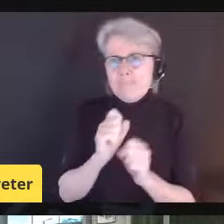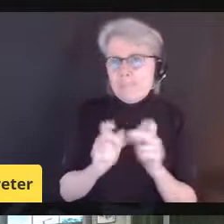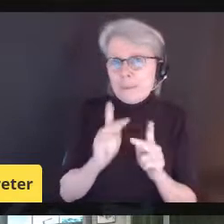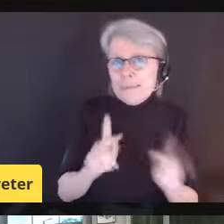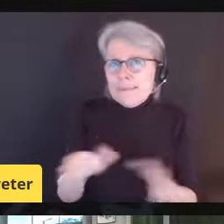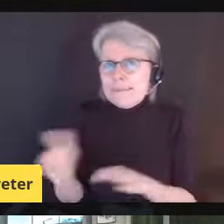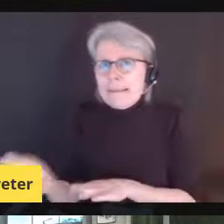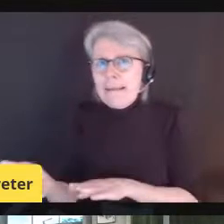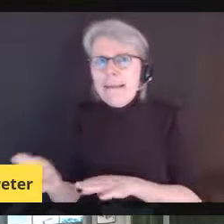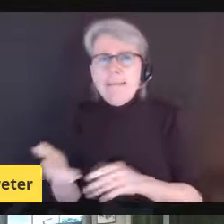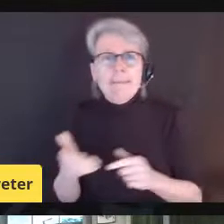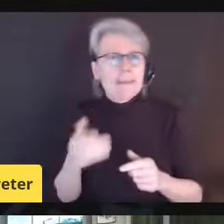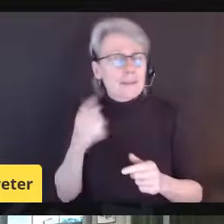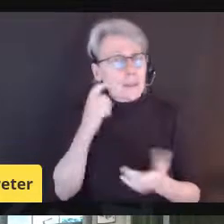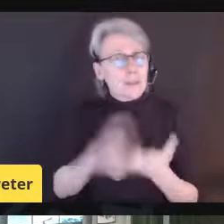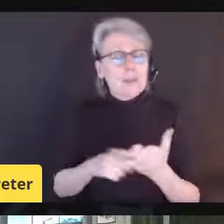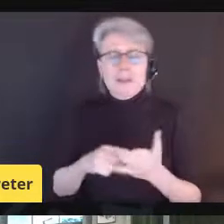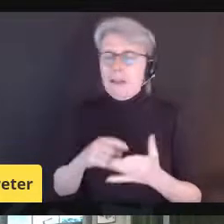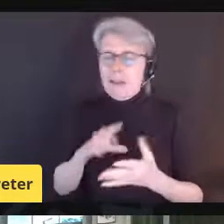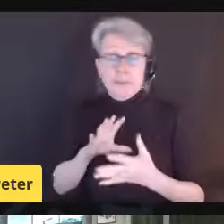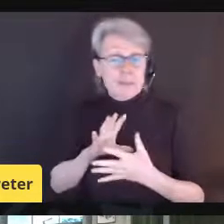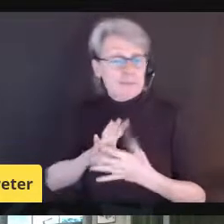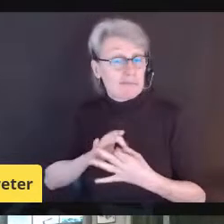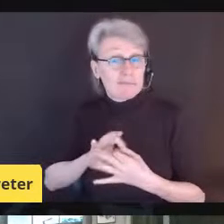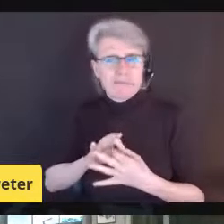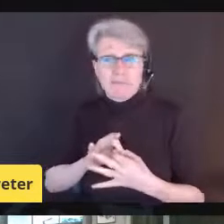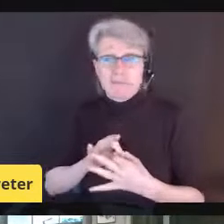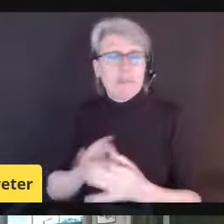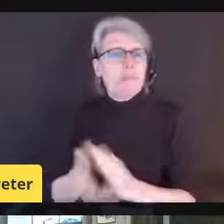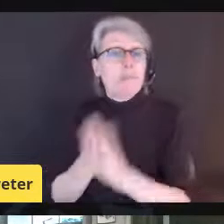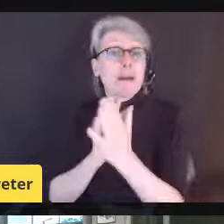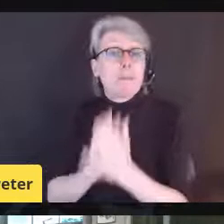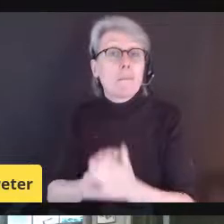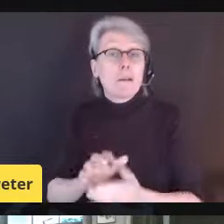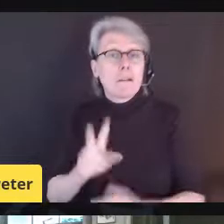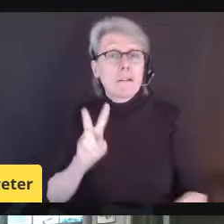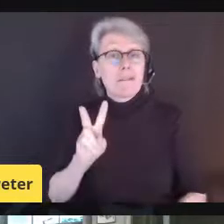led to another, and here we are today.